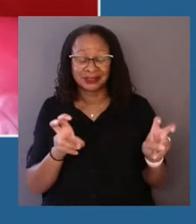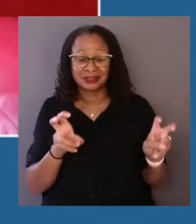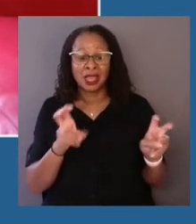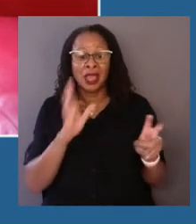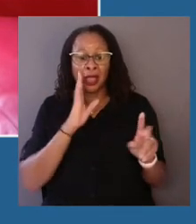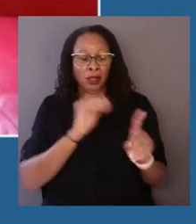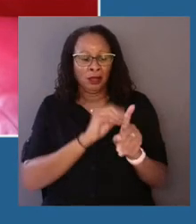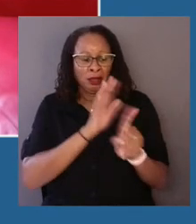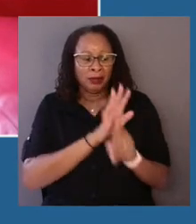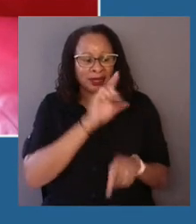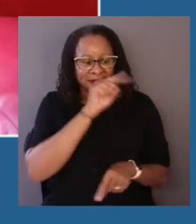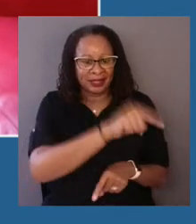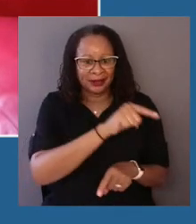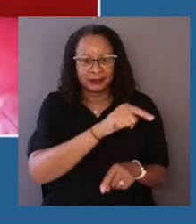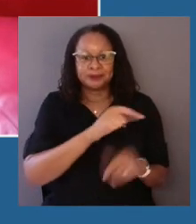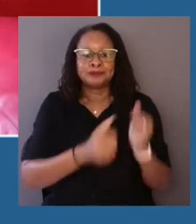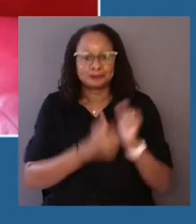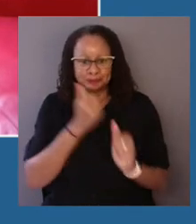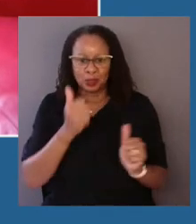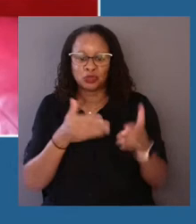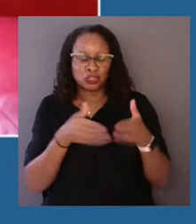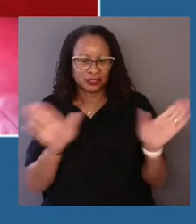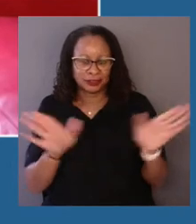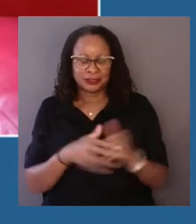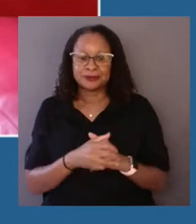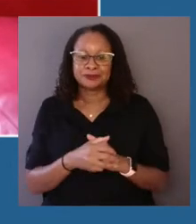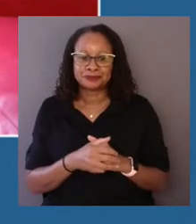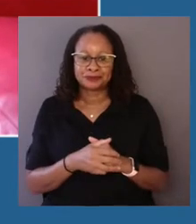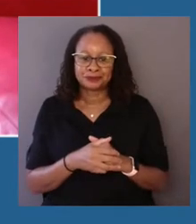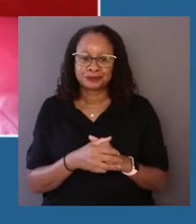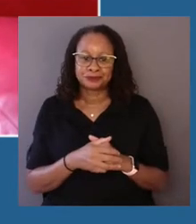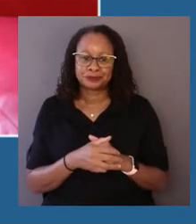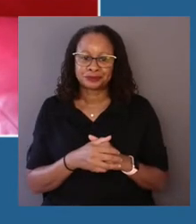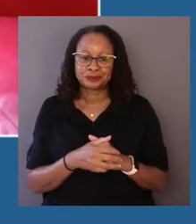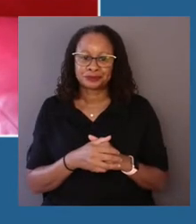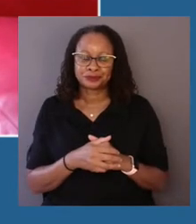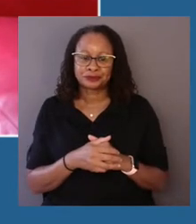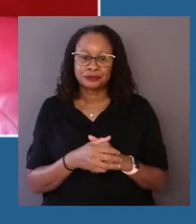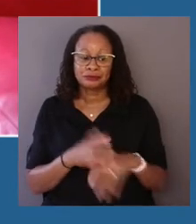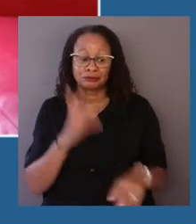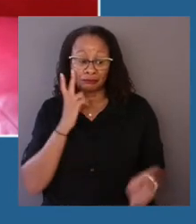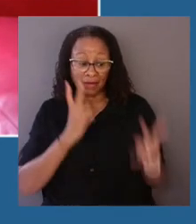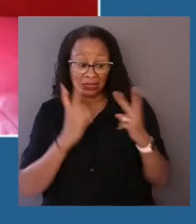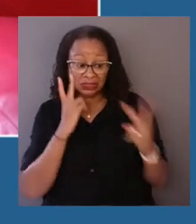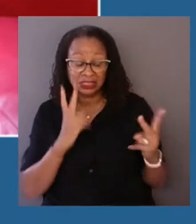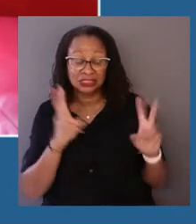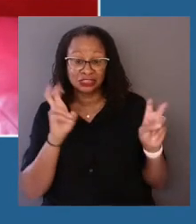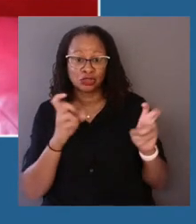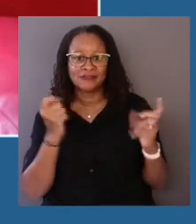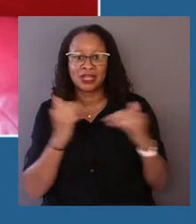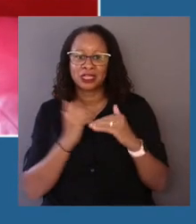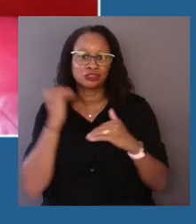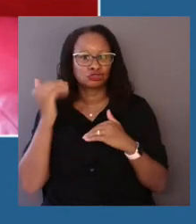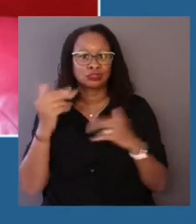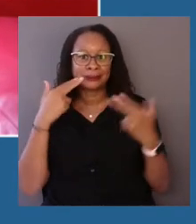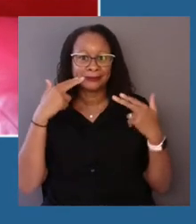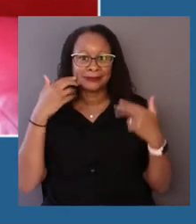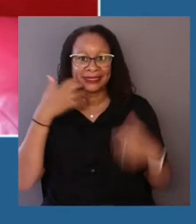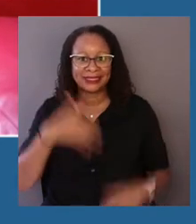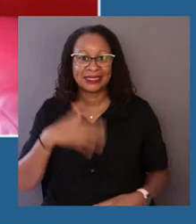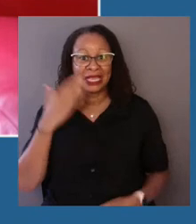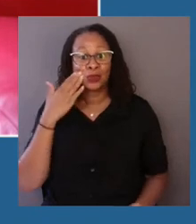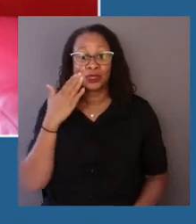impact them most generally. So they're seeing the issues of extreme heat. And we know that